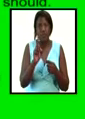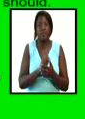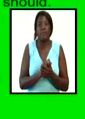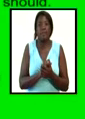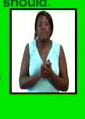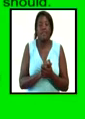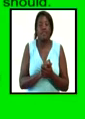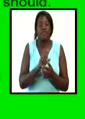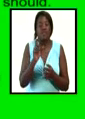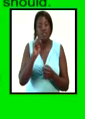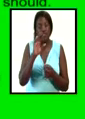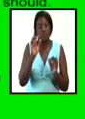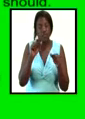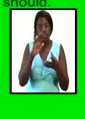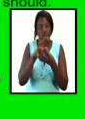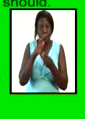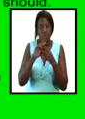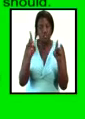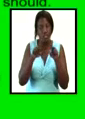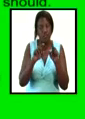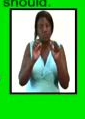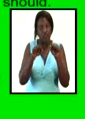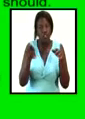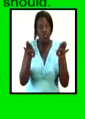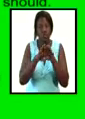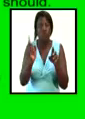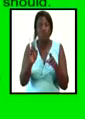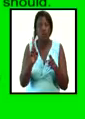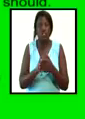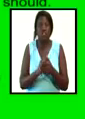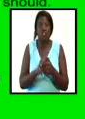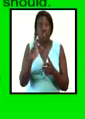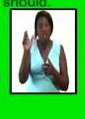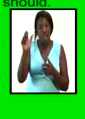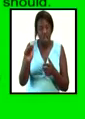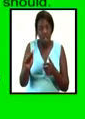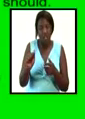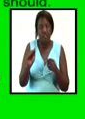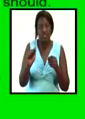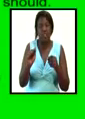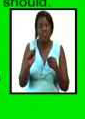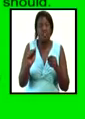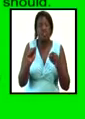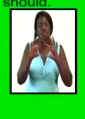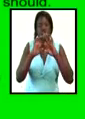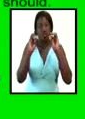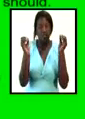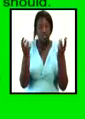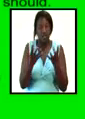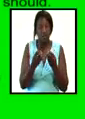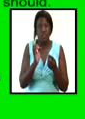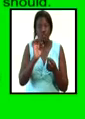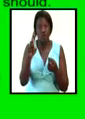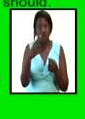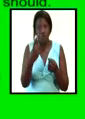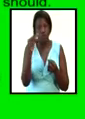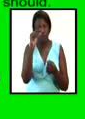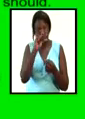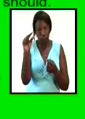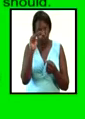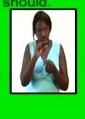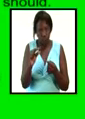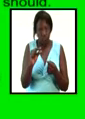quote, one should A. Summarize part of the passage in your own words, B. Copy the whole